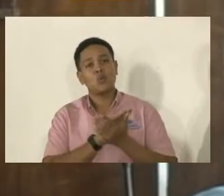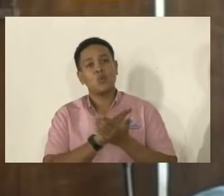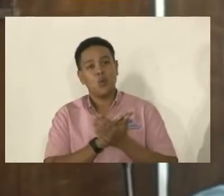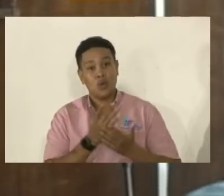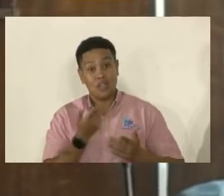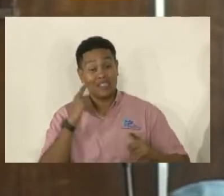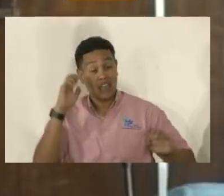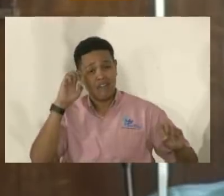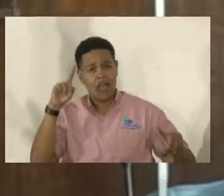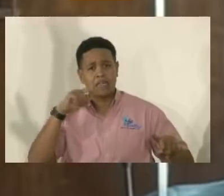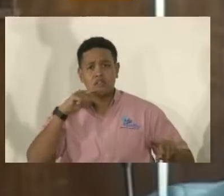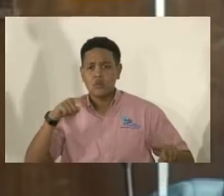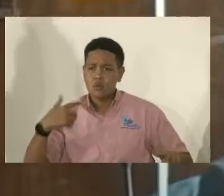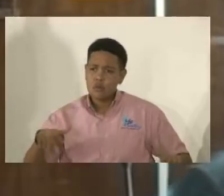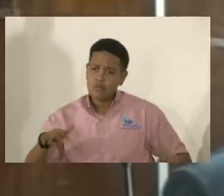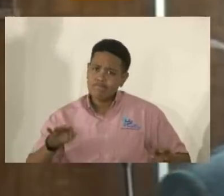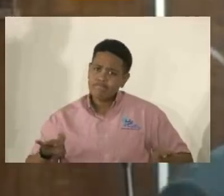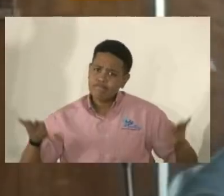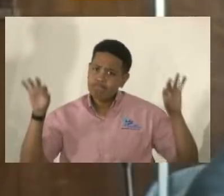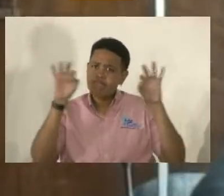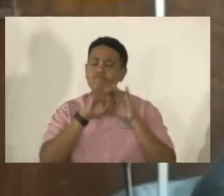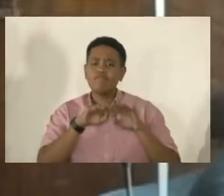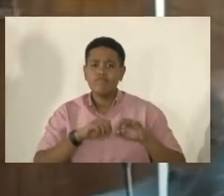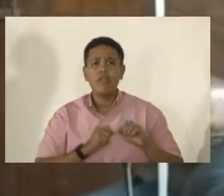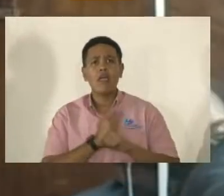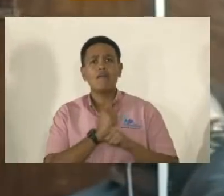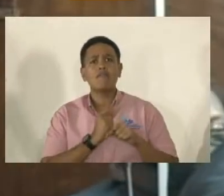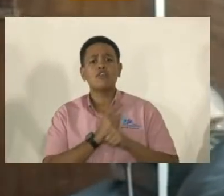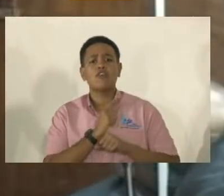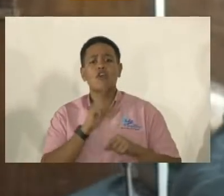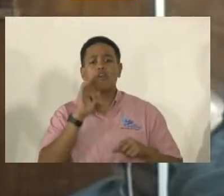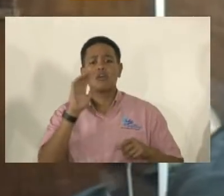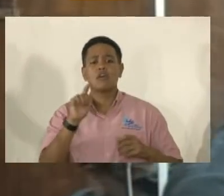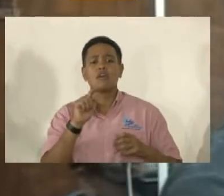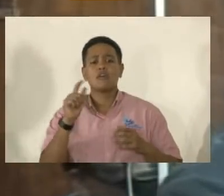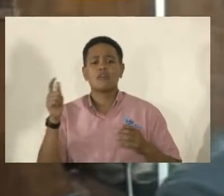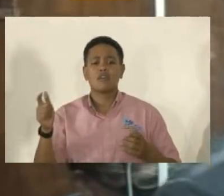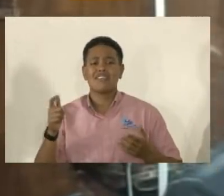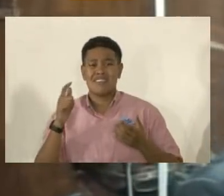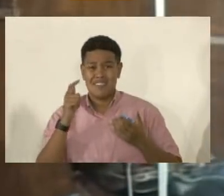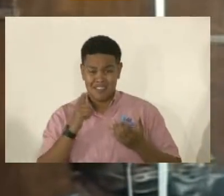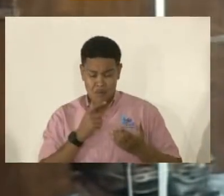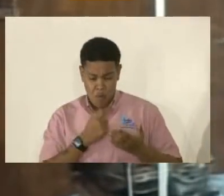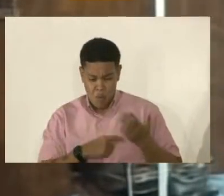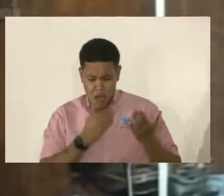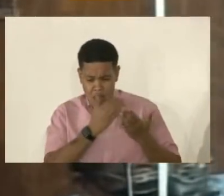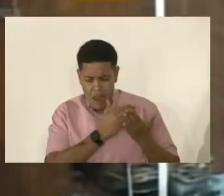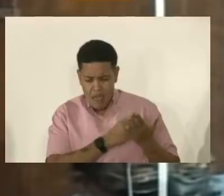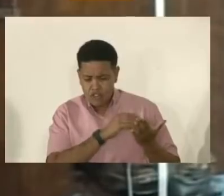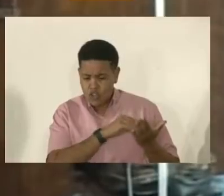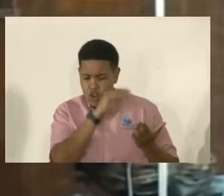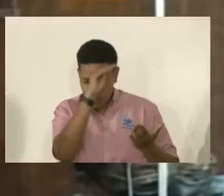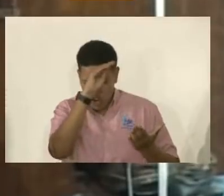Education is cumulative. Each year builds on the lessons learned last